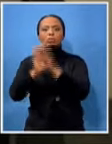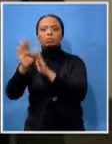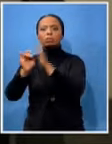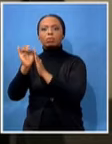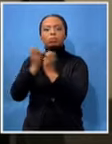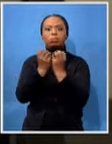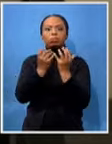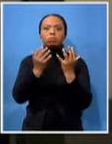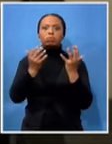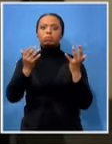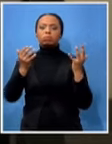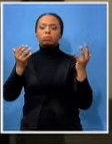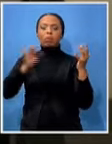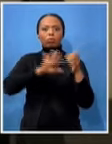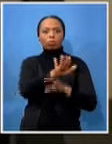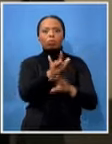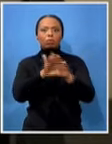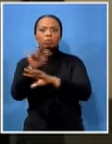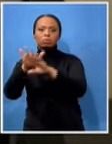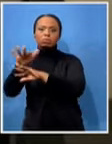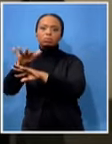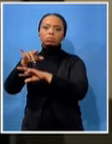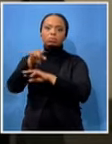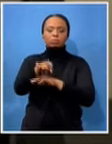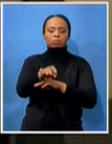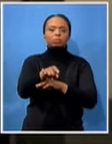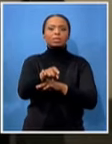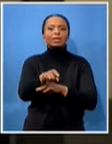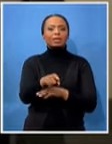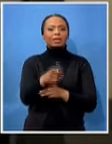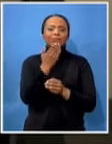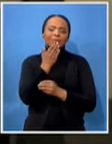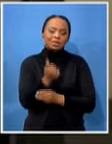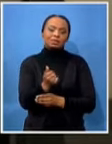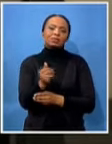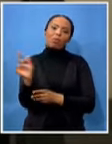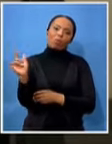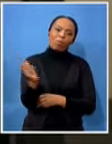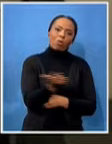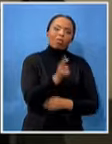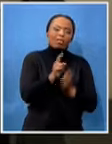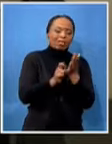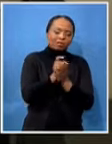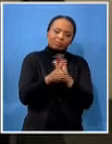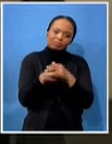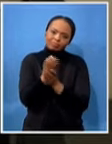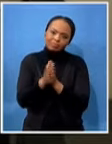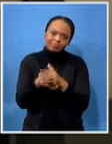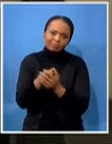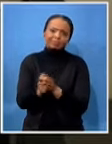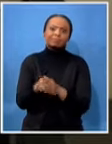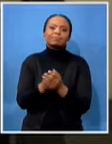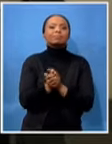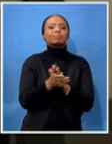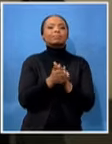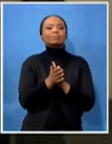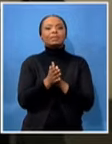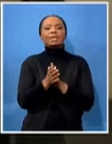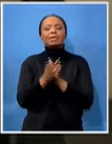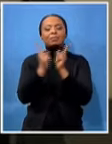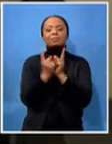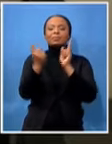the sanitizers, washing of hands, as well as distancing as much as possible. People must focus on the